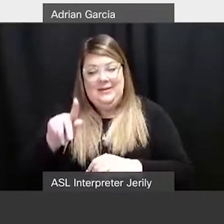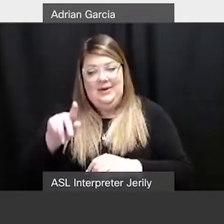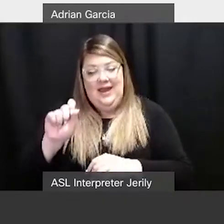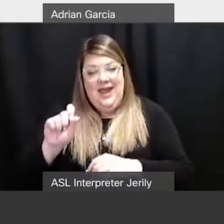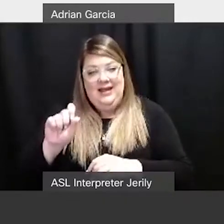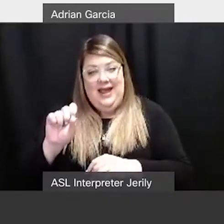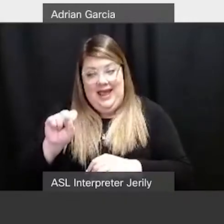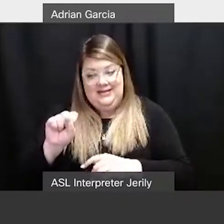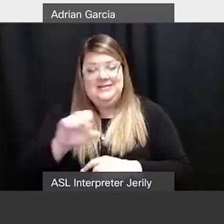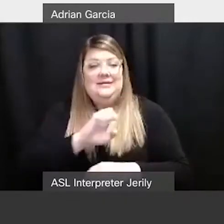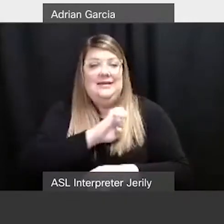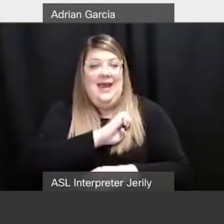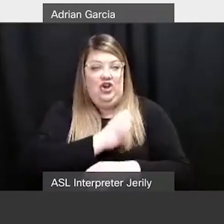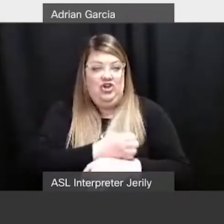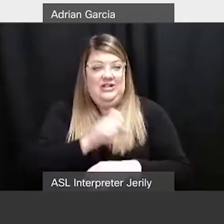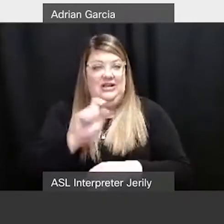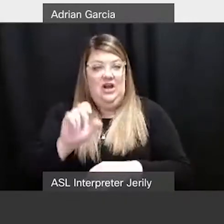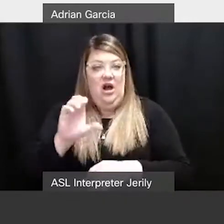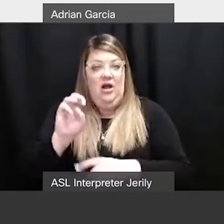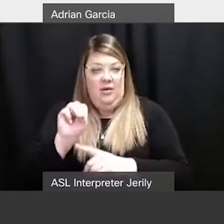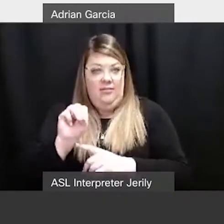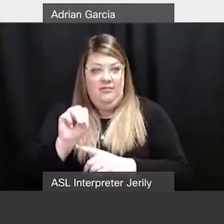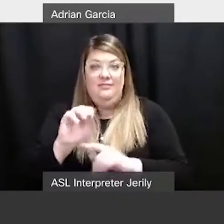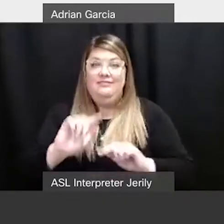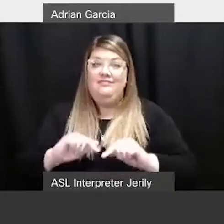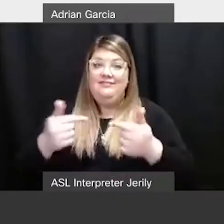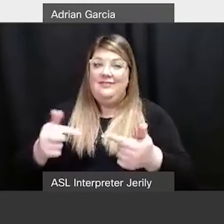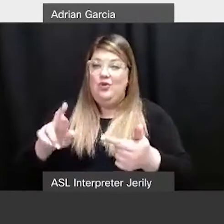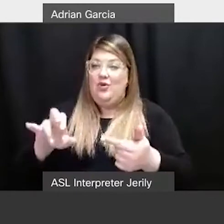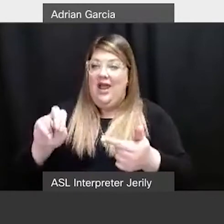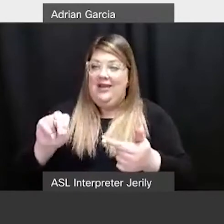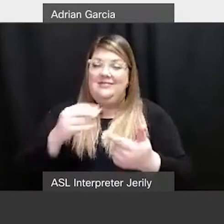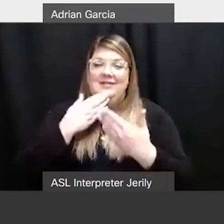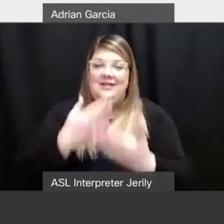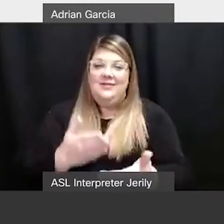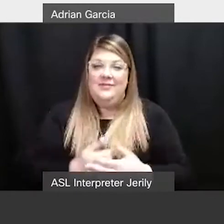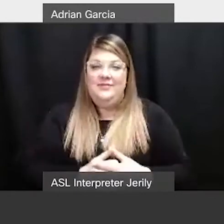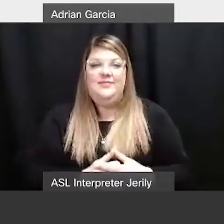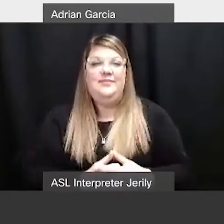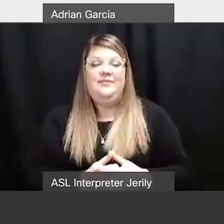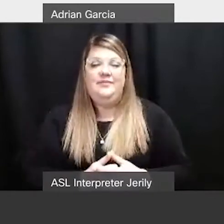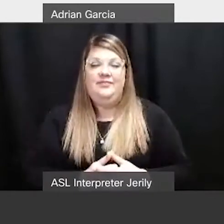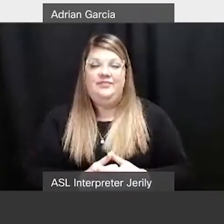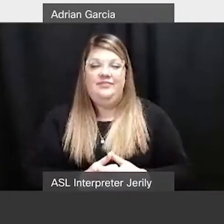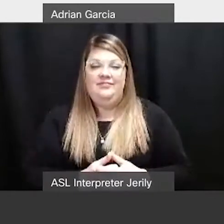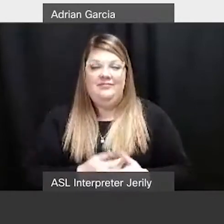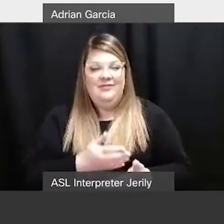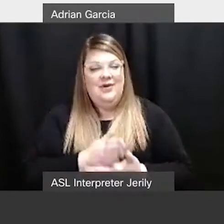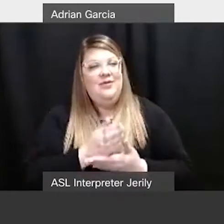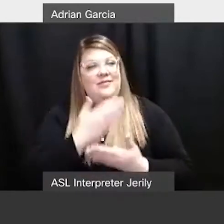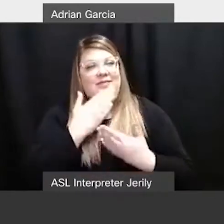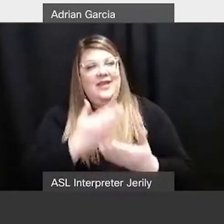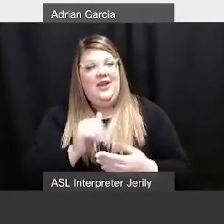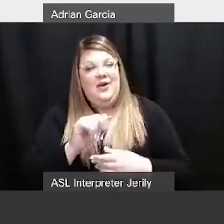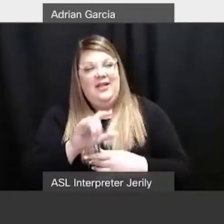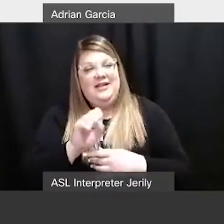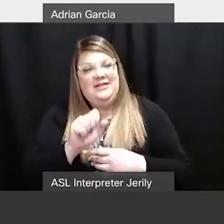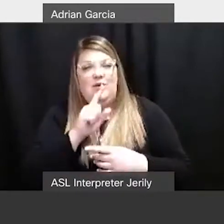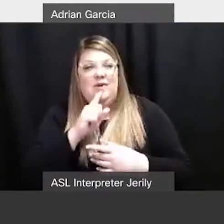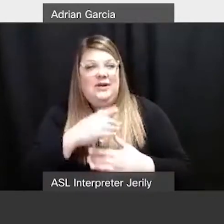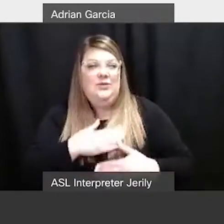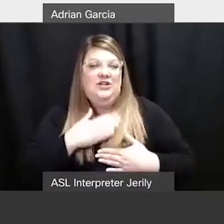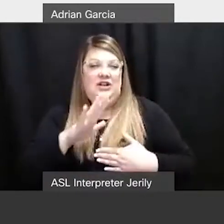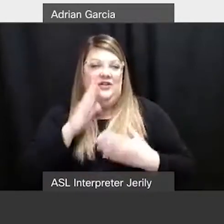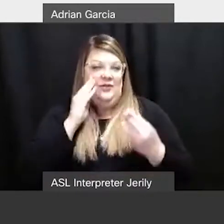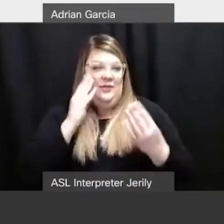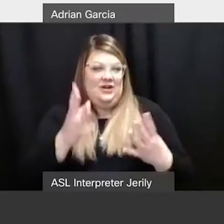supplierdevelopment@cpsenergy.com. And I'll go ahead and hand it back to you, Ryan. Thank you. All right, thank you, Alyssa. Really appreciate that